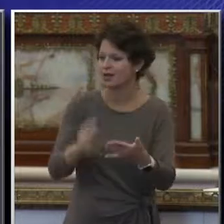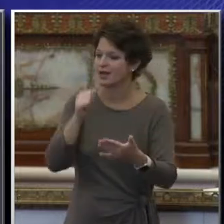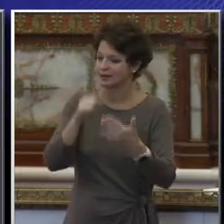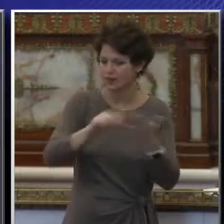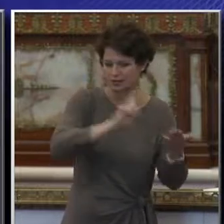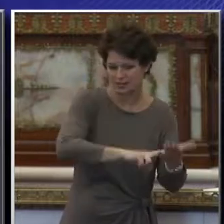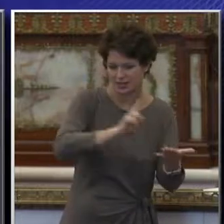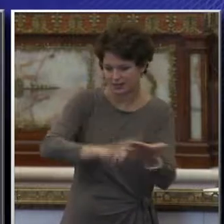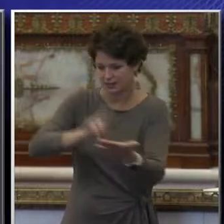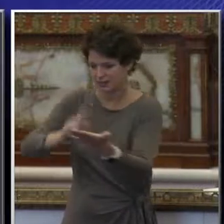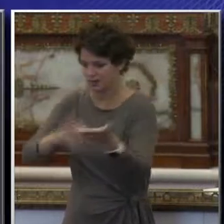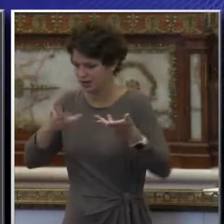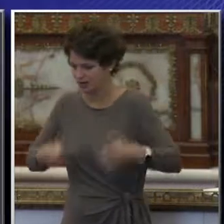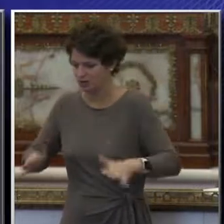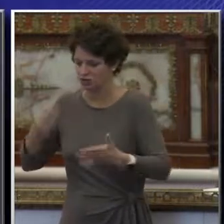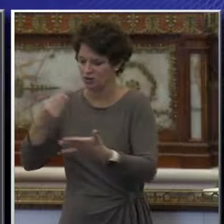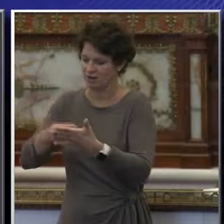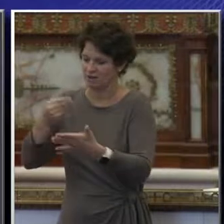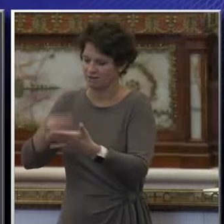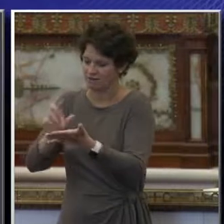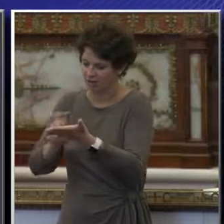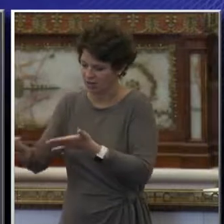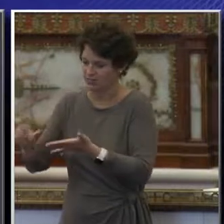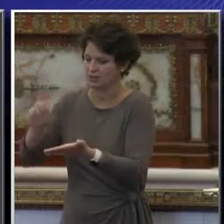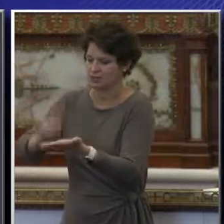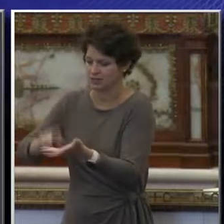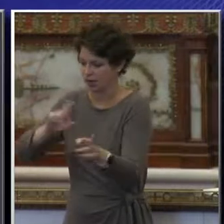signed in funding. So,